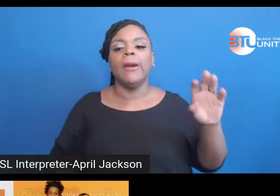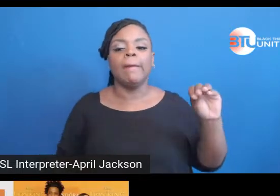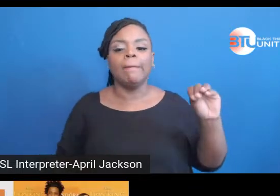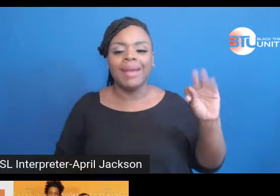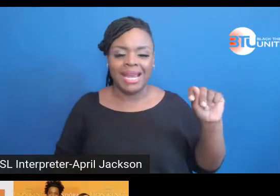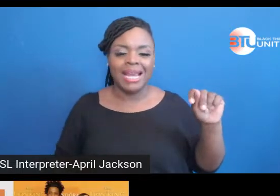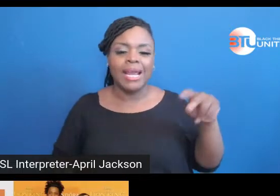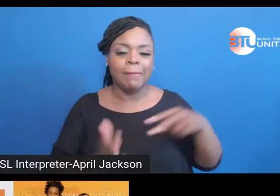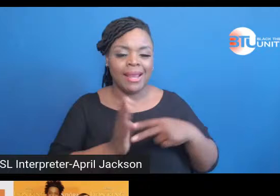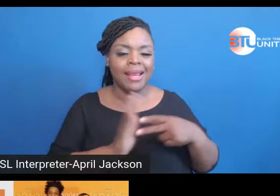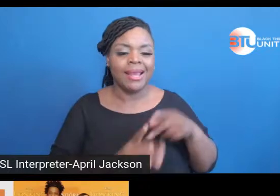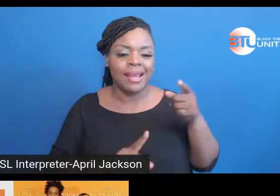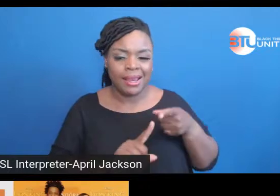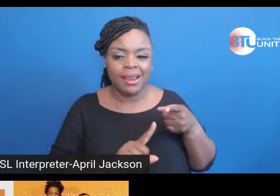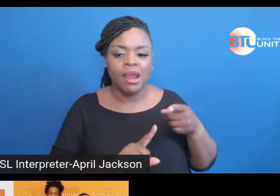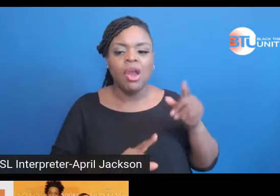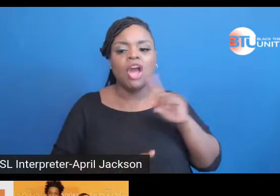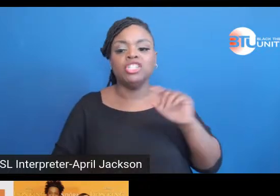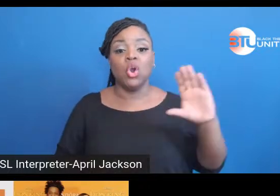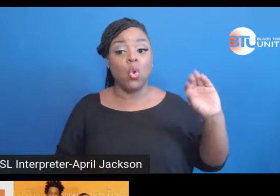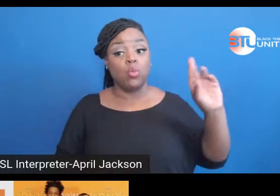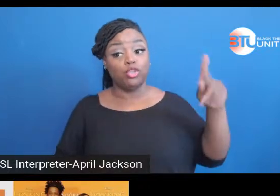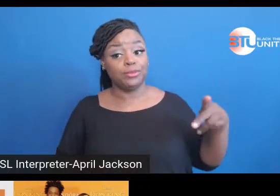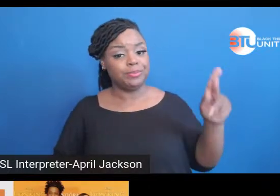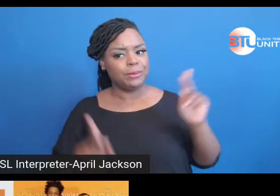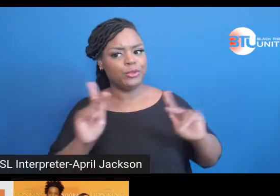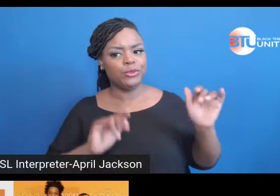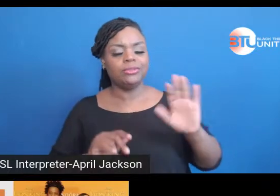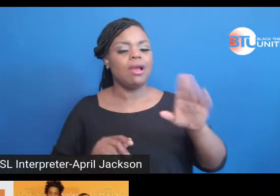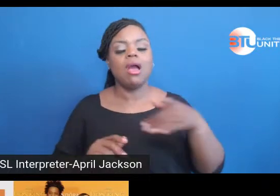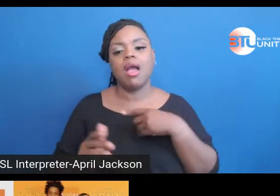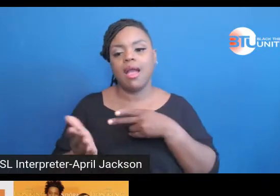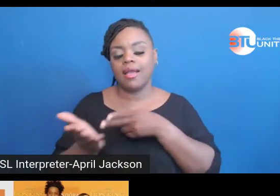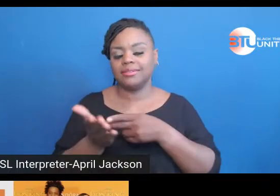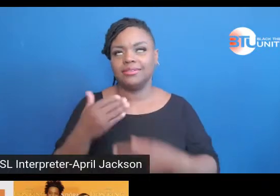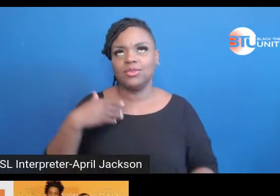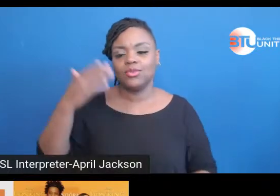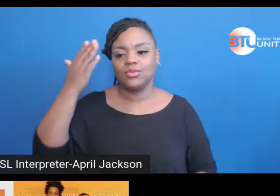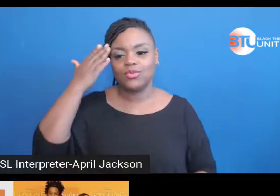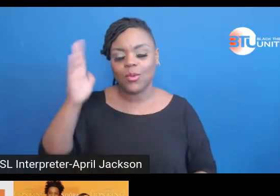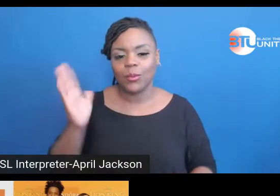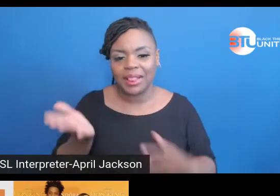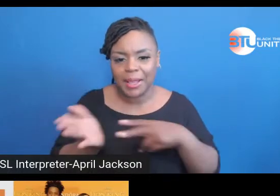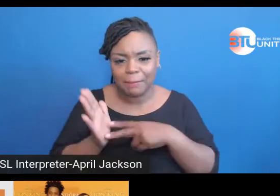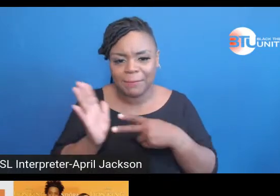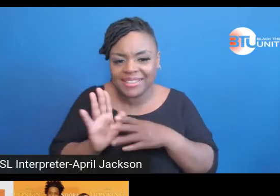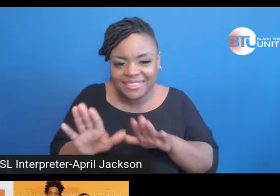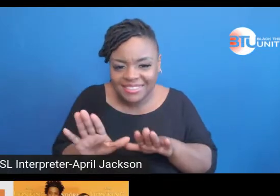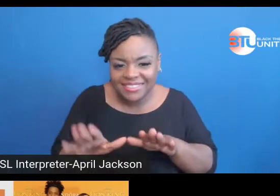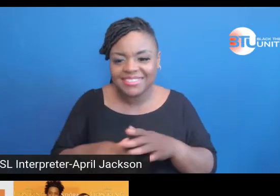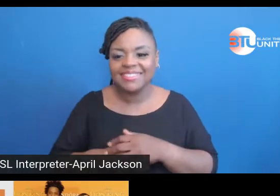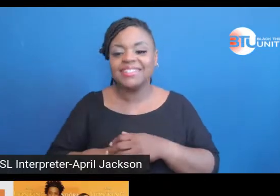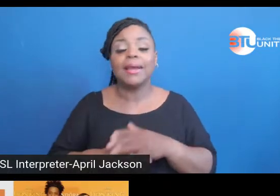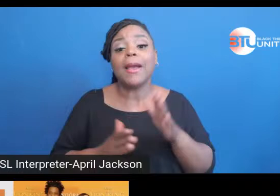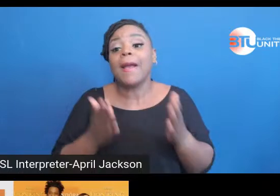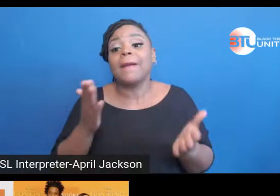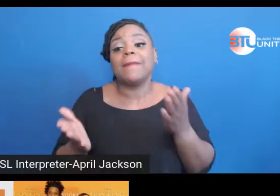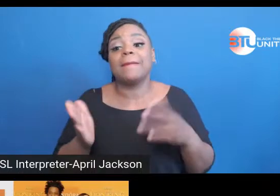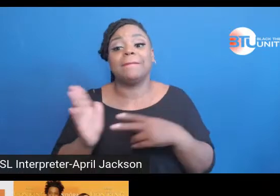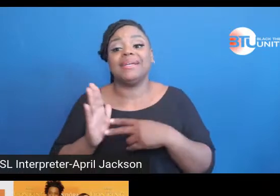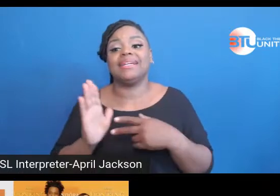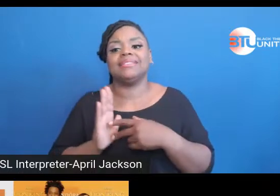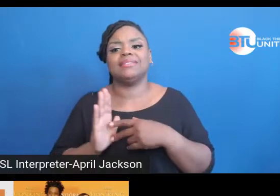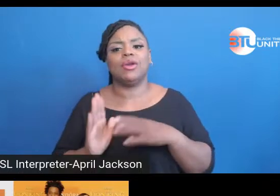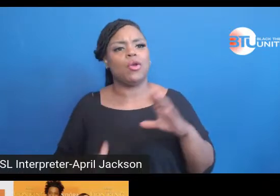by, no, I don't know. No, actually, I don't know what he meant. He may have meant that corporations are people too